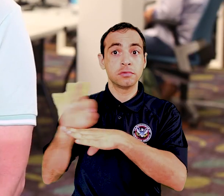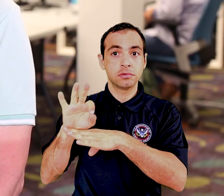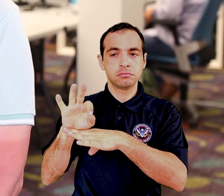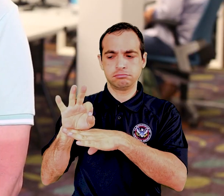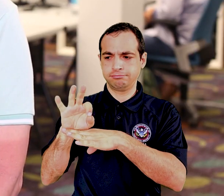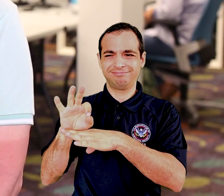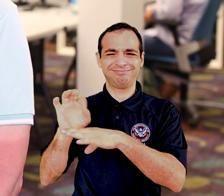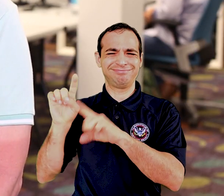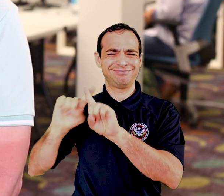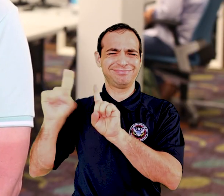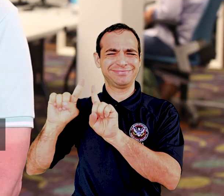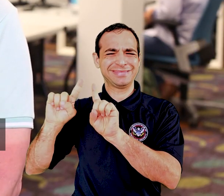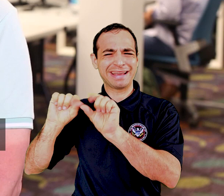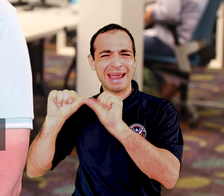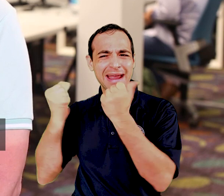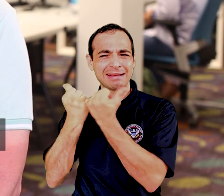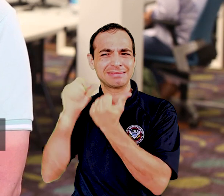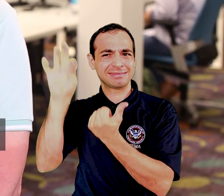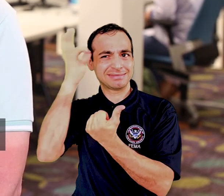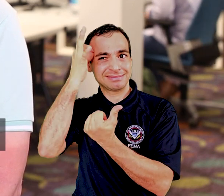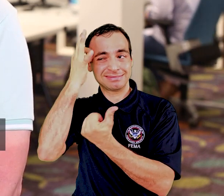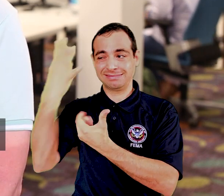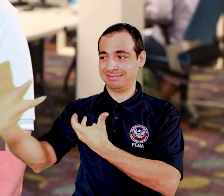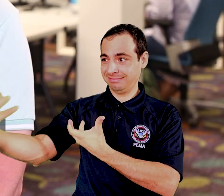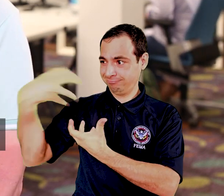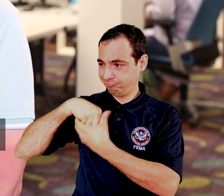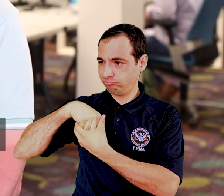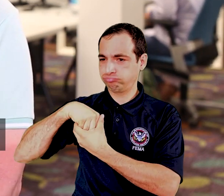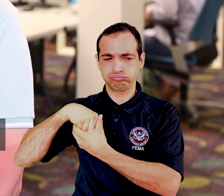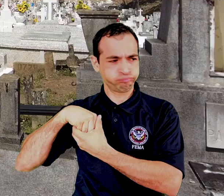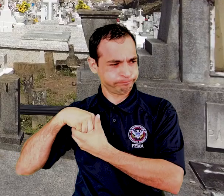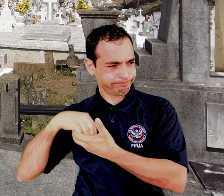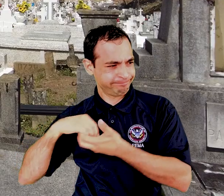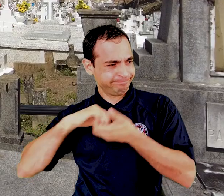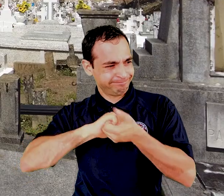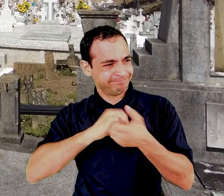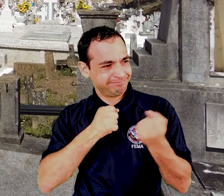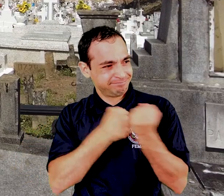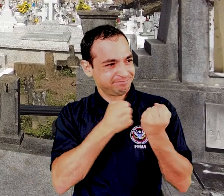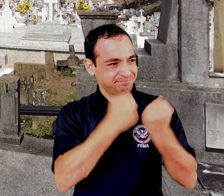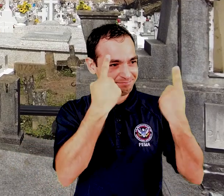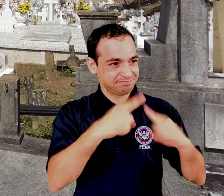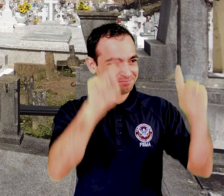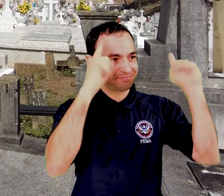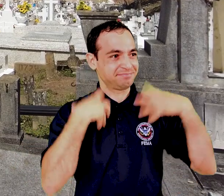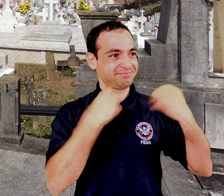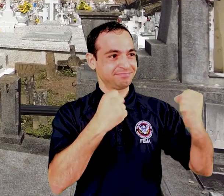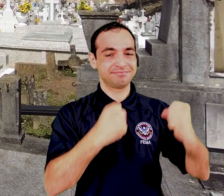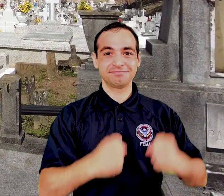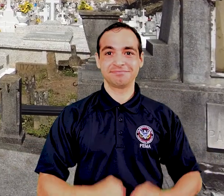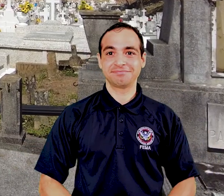number of federal agencies that step in to assist in recovery actions.